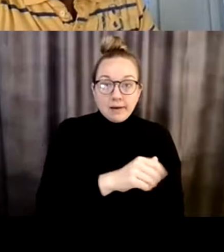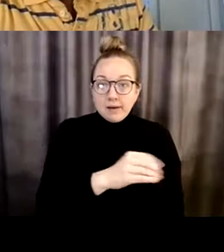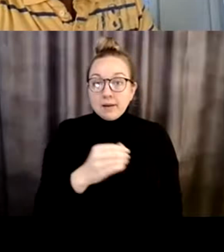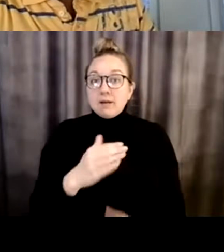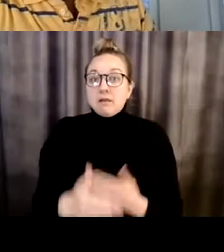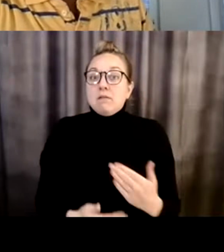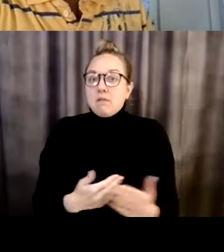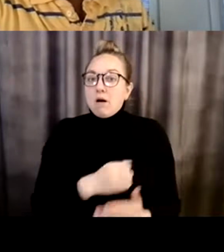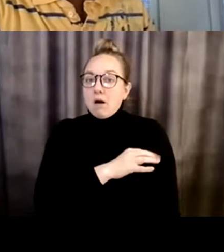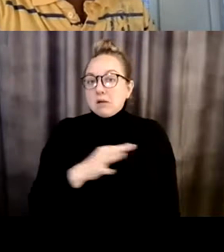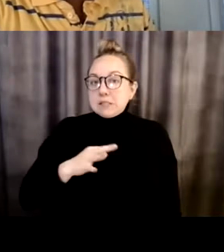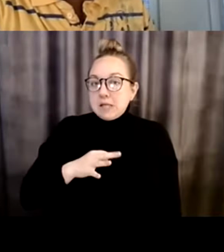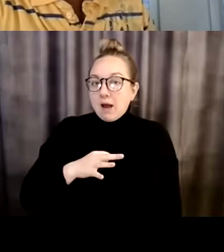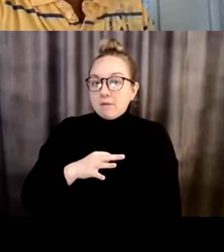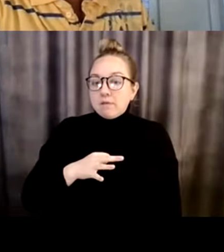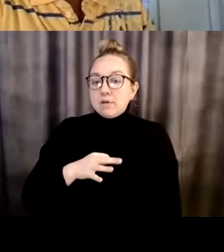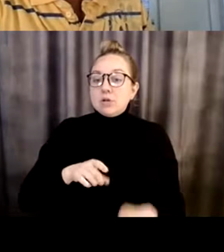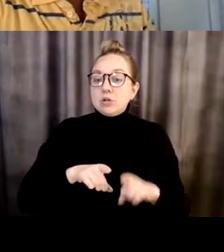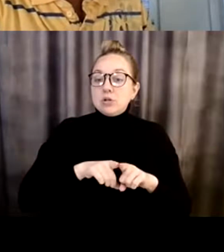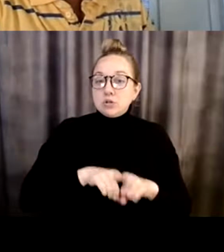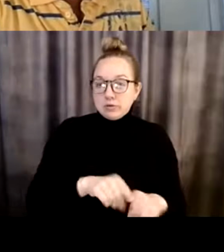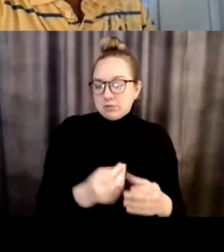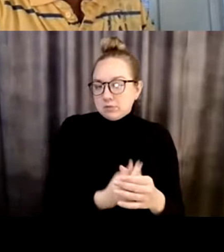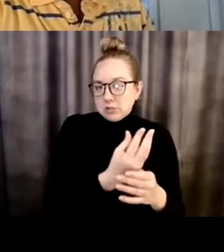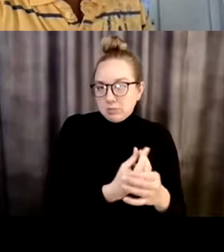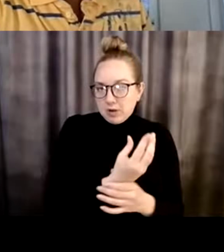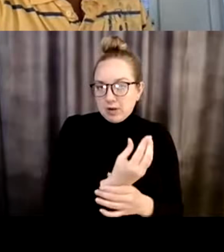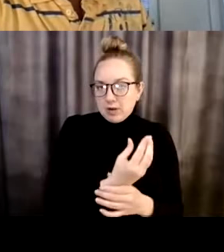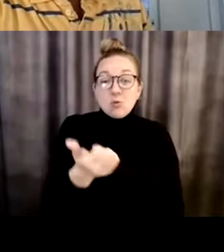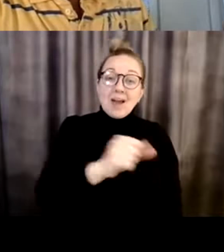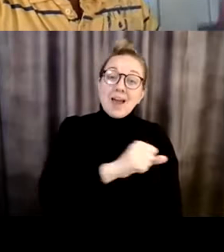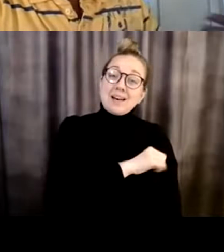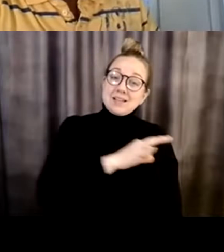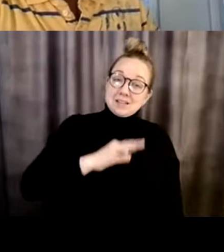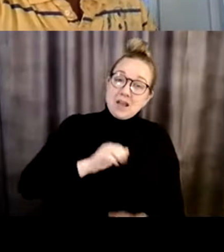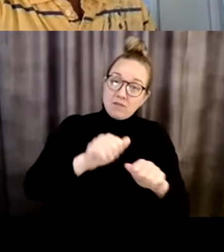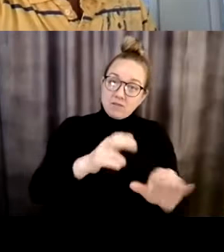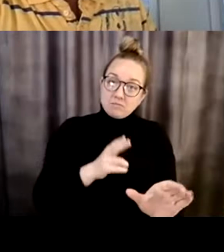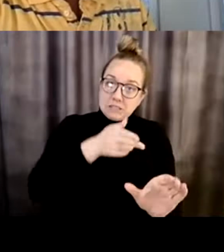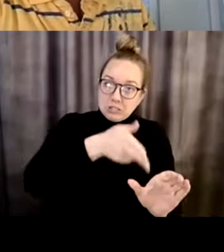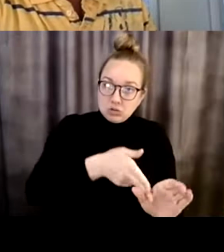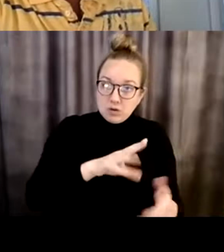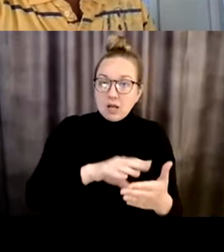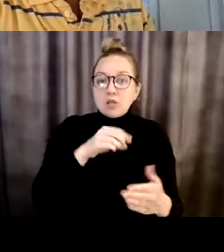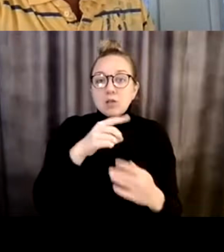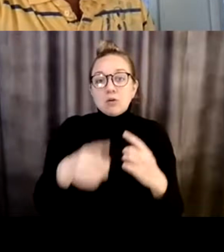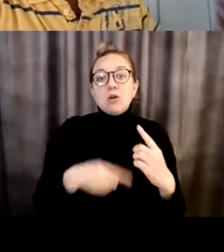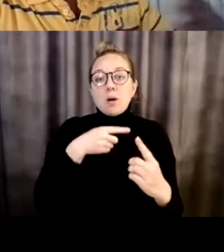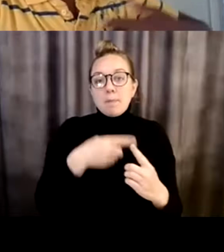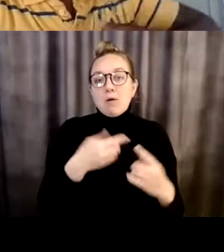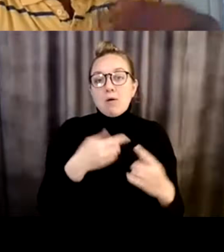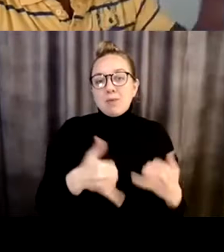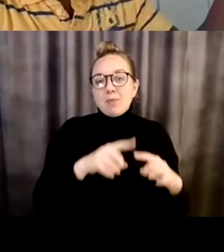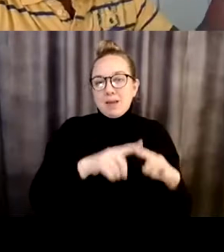the spring where any RCSD staff could join the trainings and learn kind of about the play-based approach, play-based material.